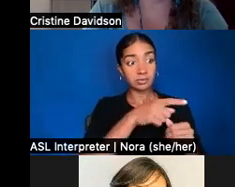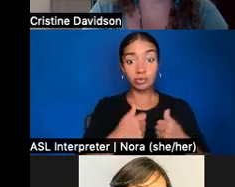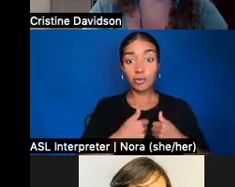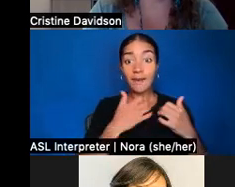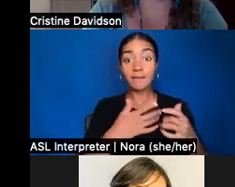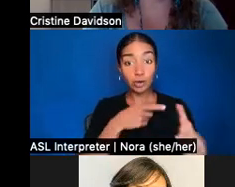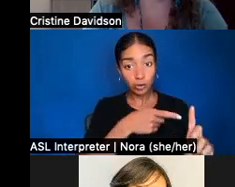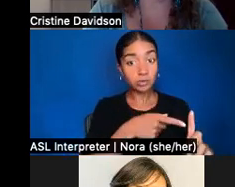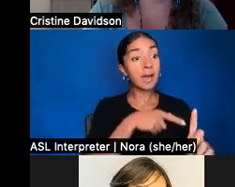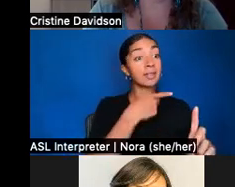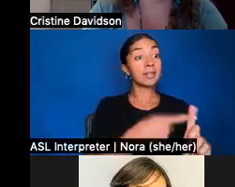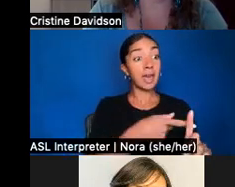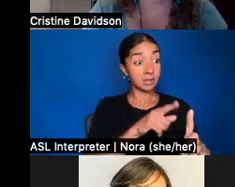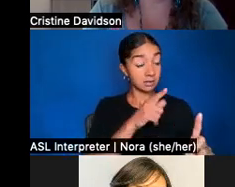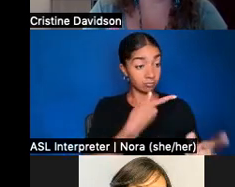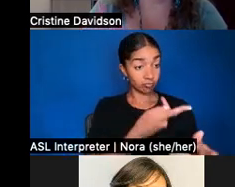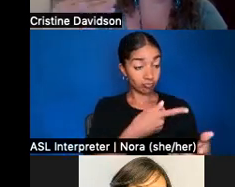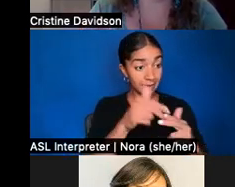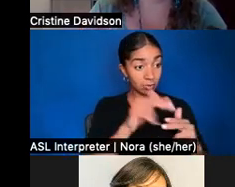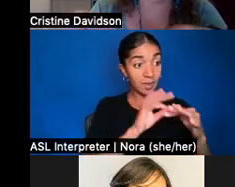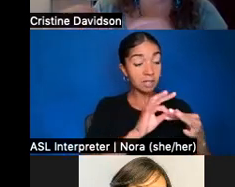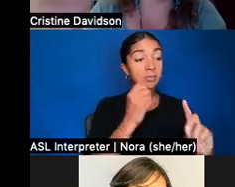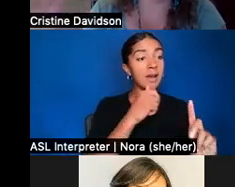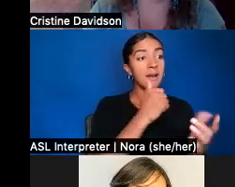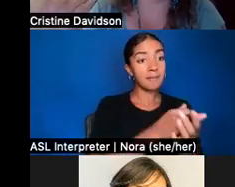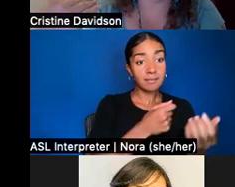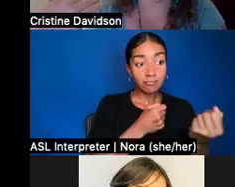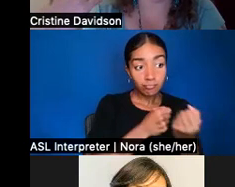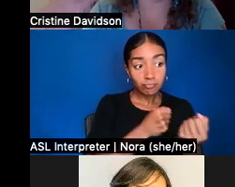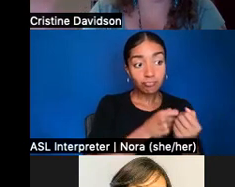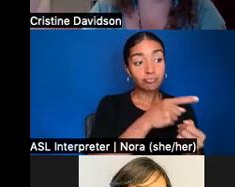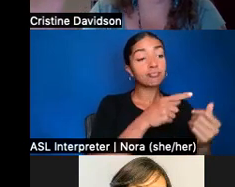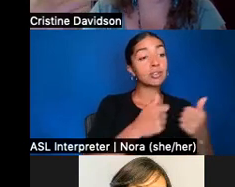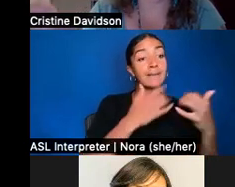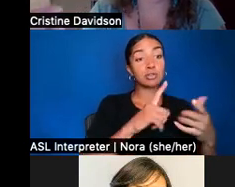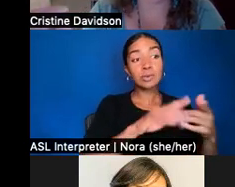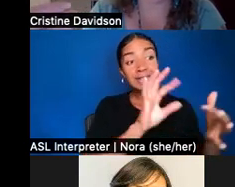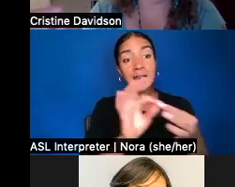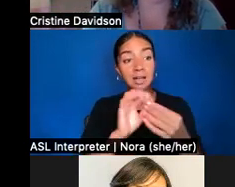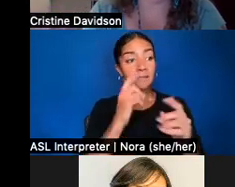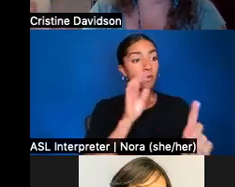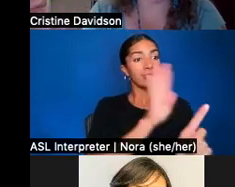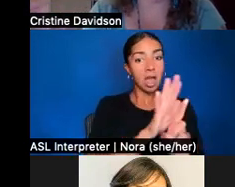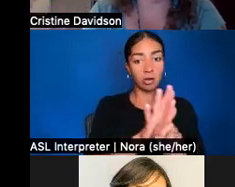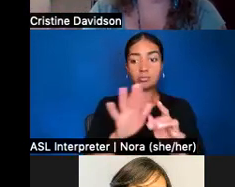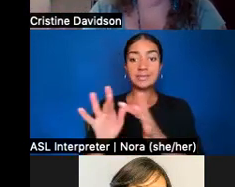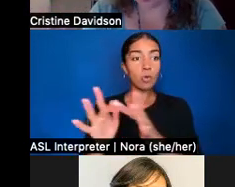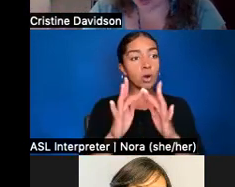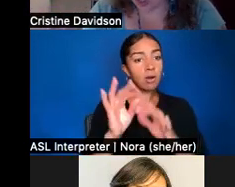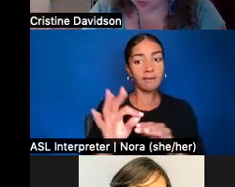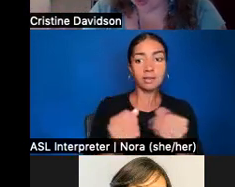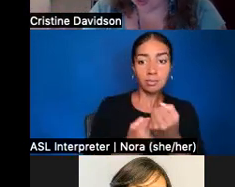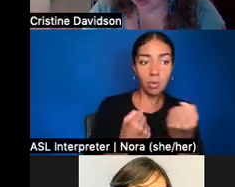supportive networks, right? So one of the main things about experiencing violence is that it's so isolating, right? It can